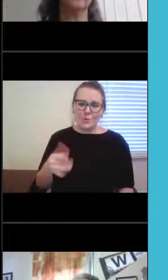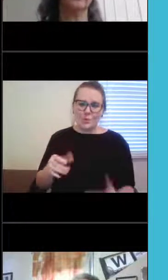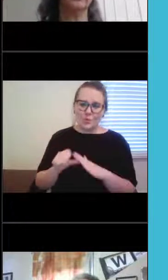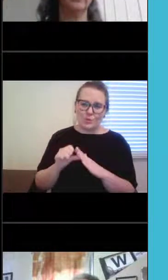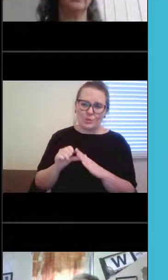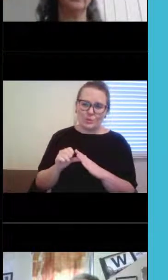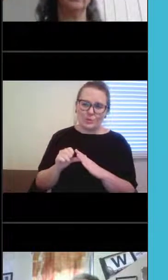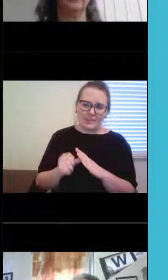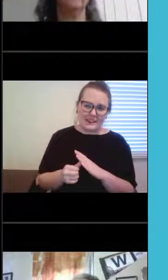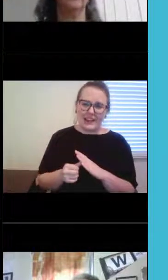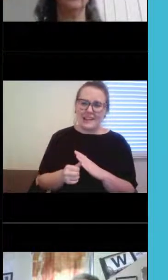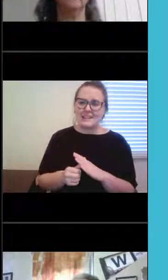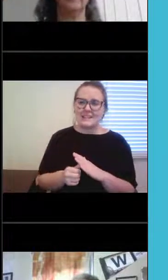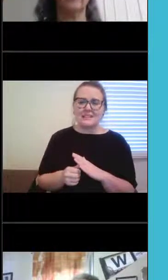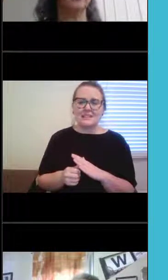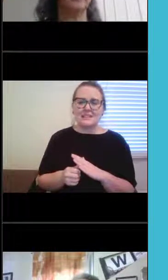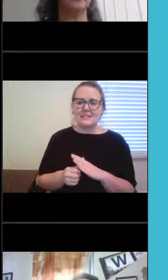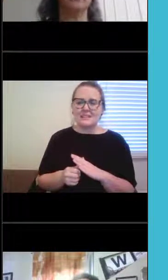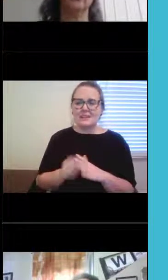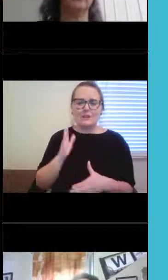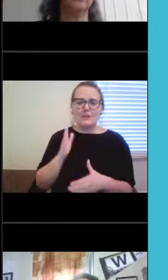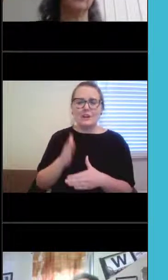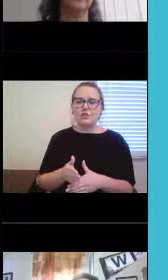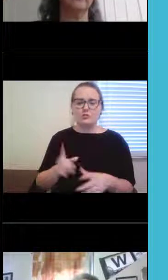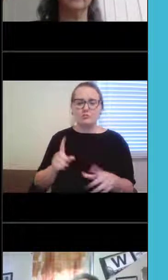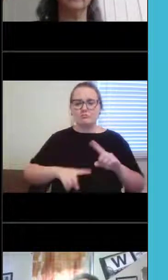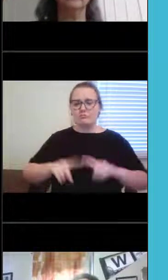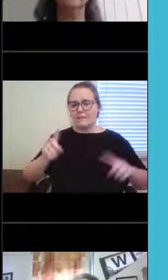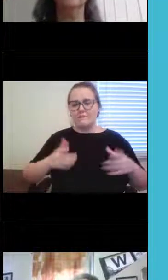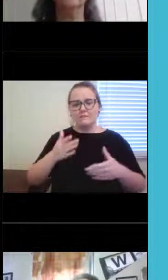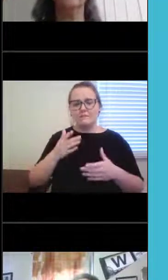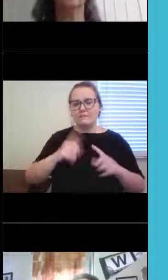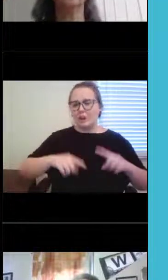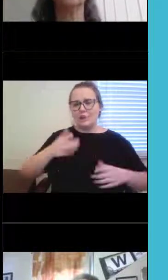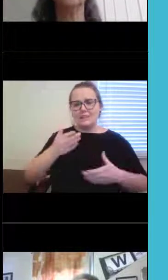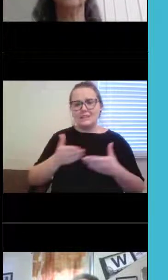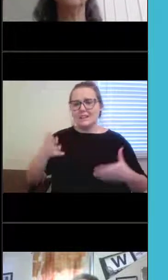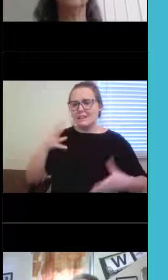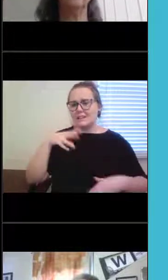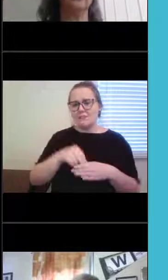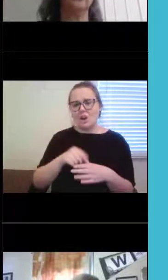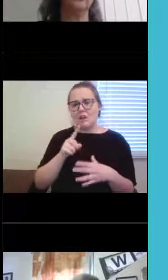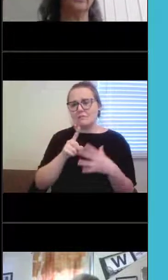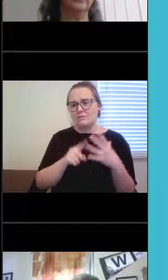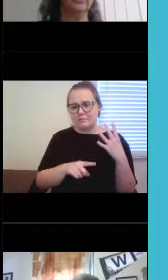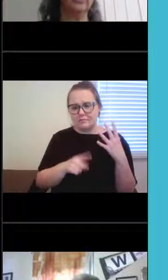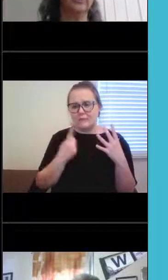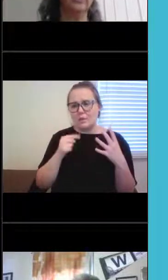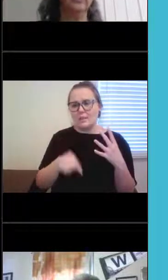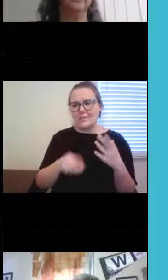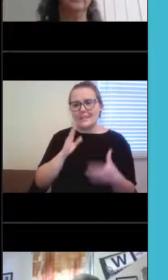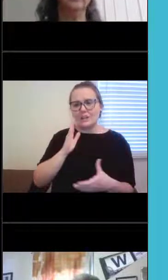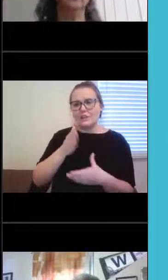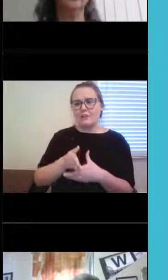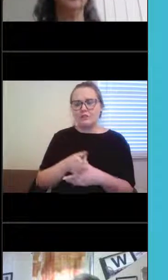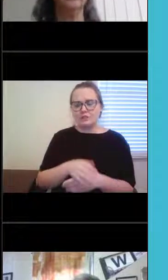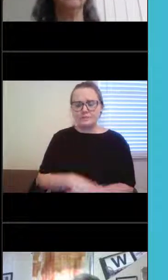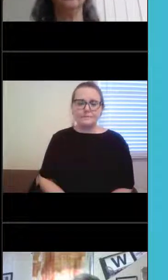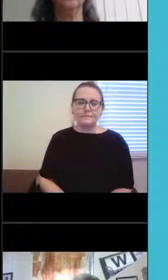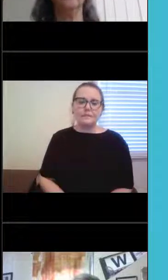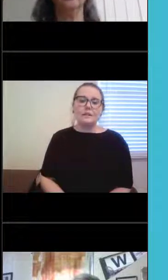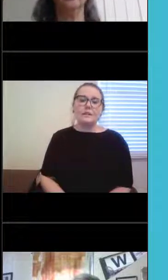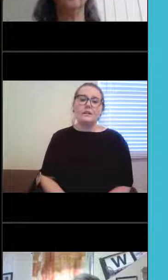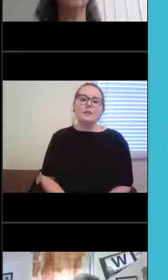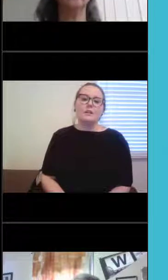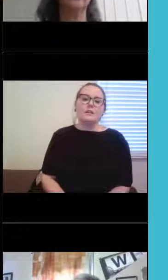that was co-facilitated and had various aspects that you can see there on the slide that we're including in this intervention. And it was